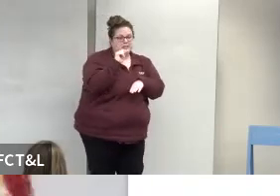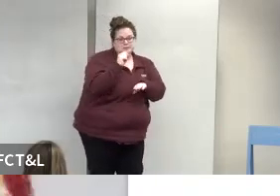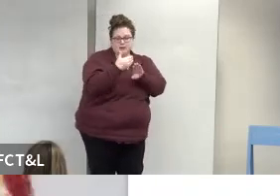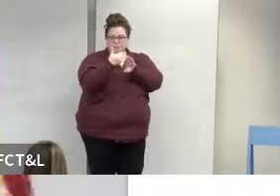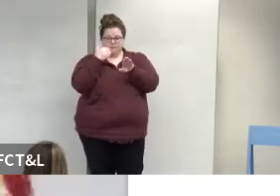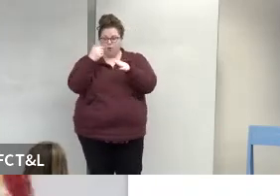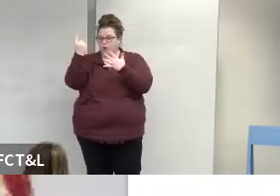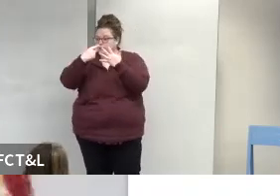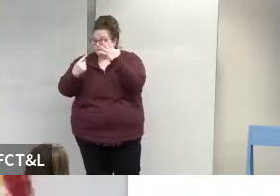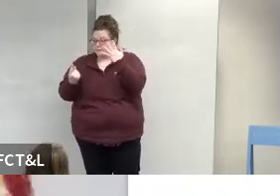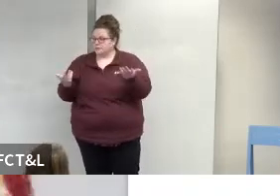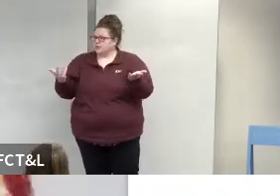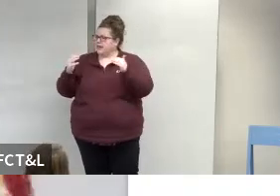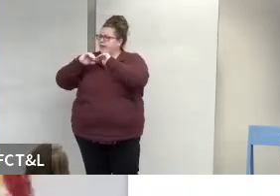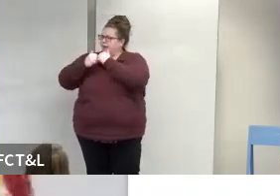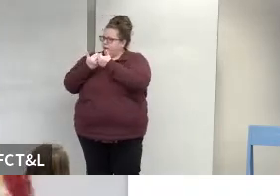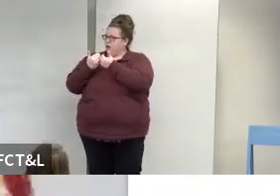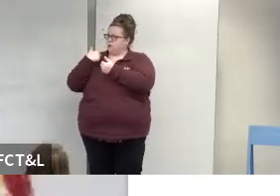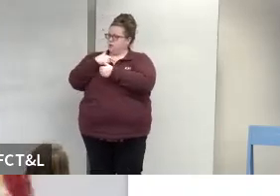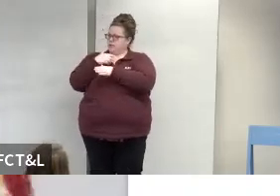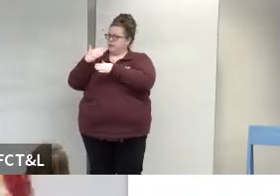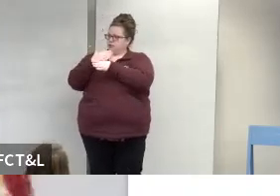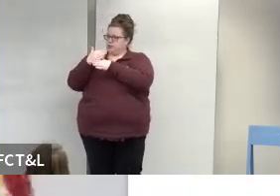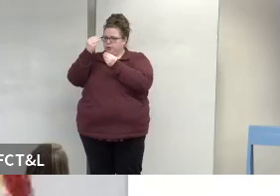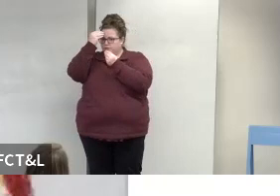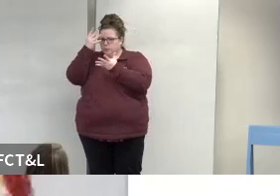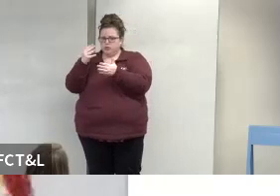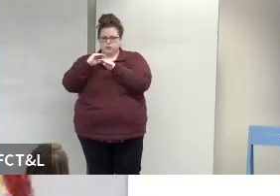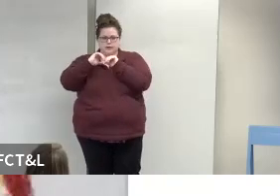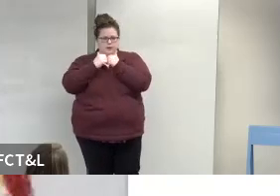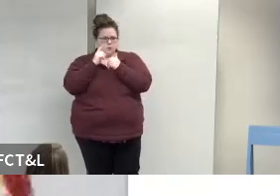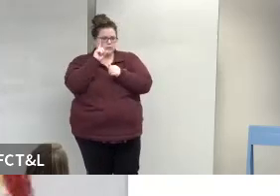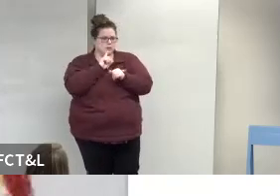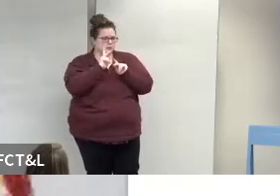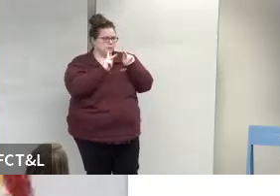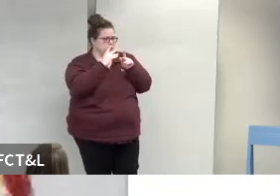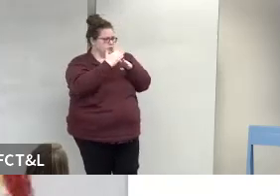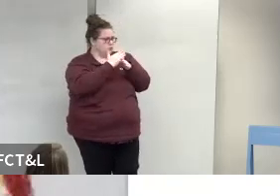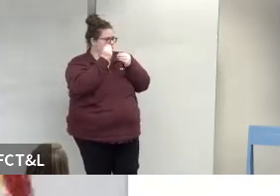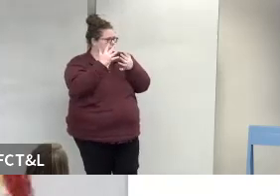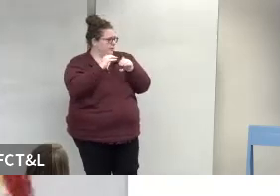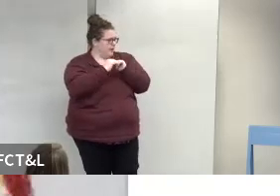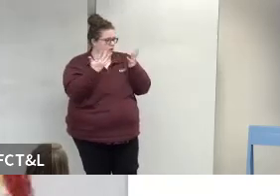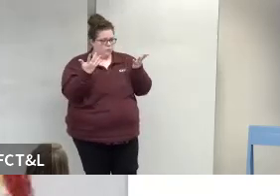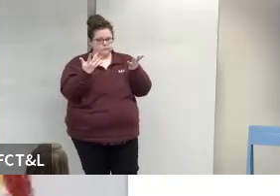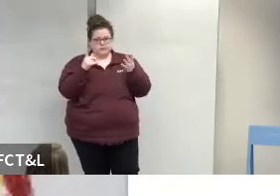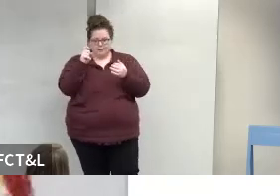before iPhones and FaceTime, the technology age, we shared information